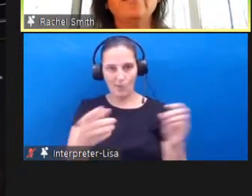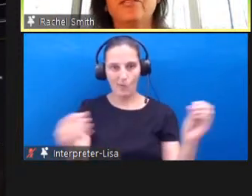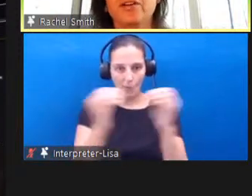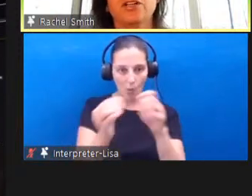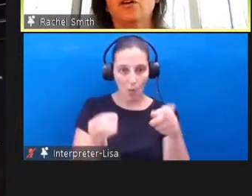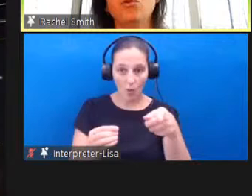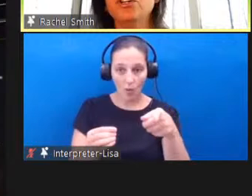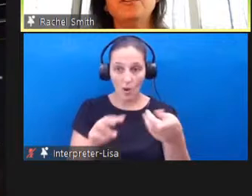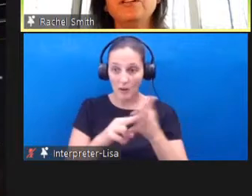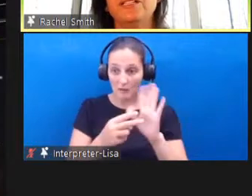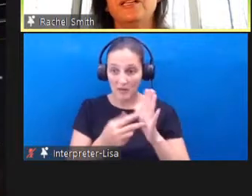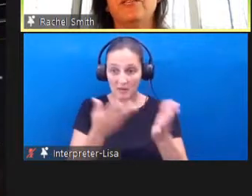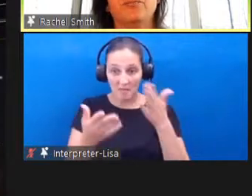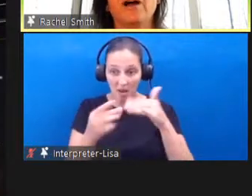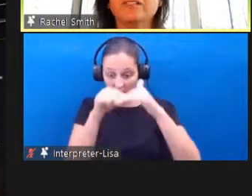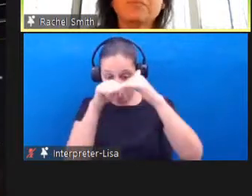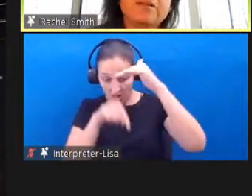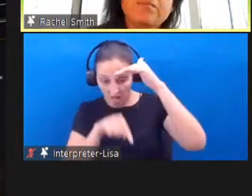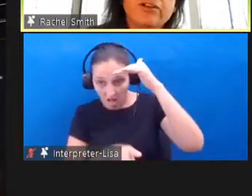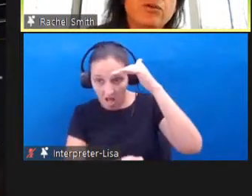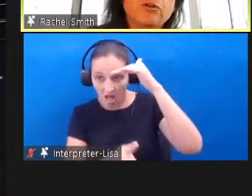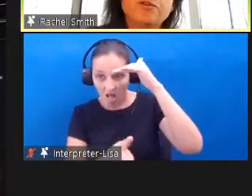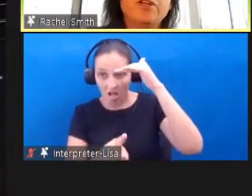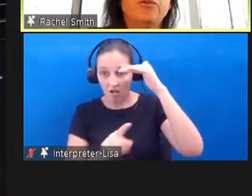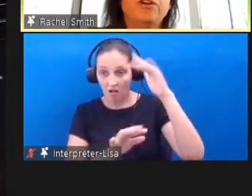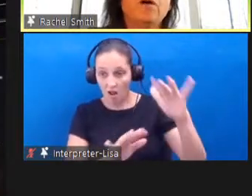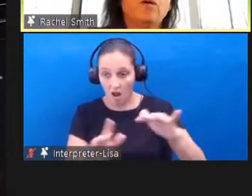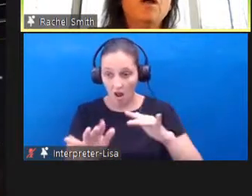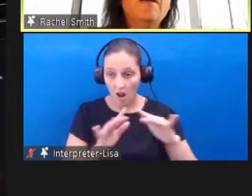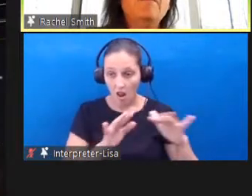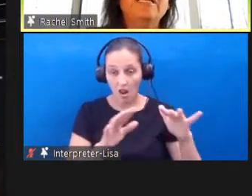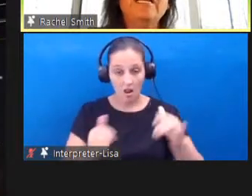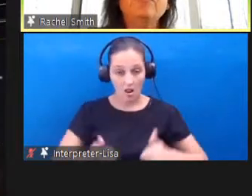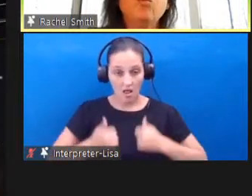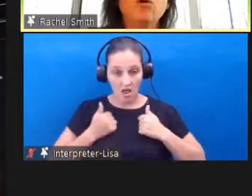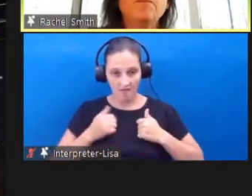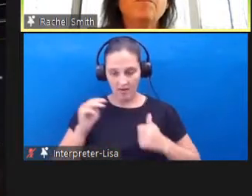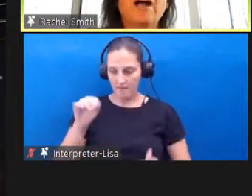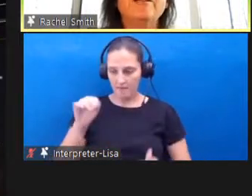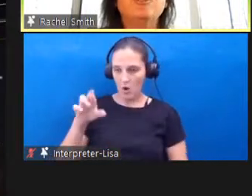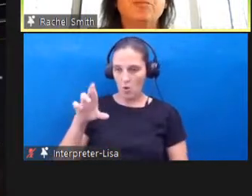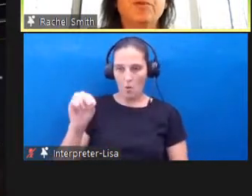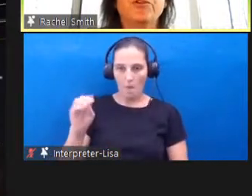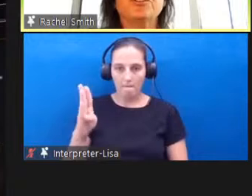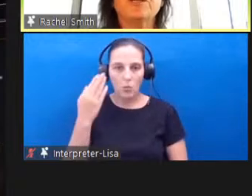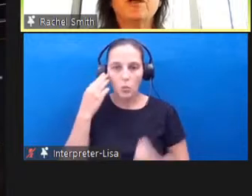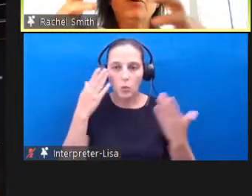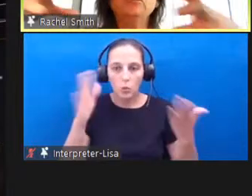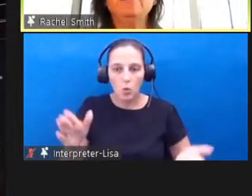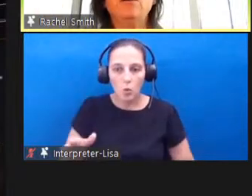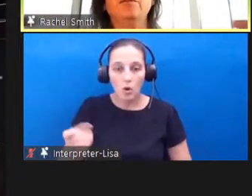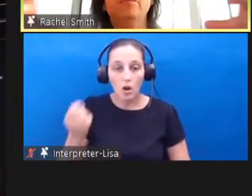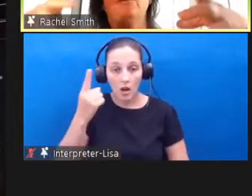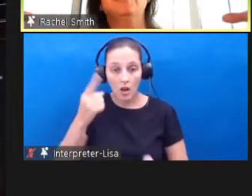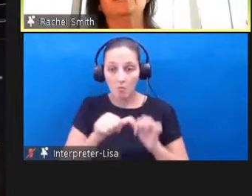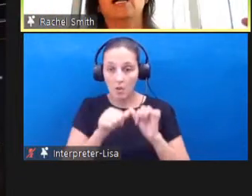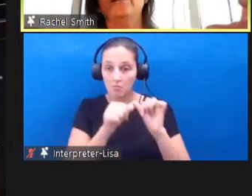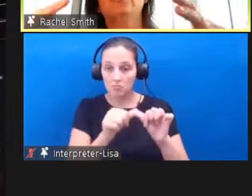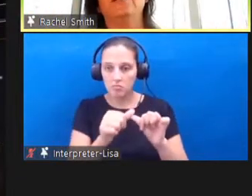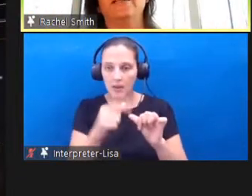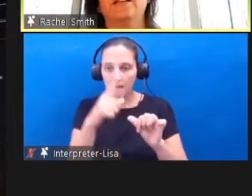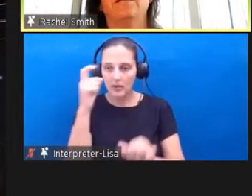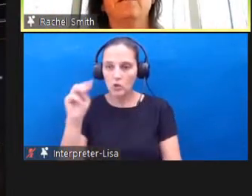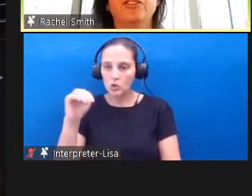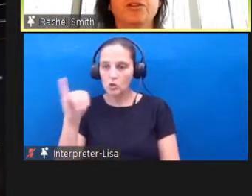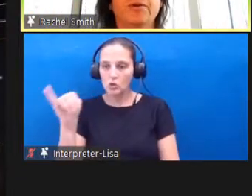whole community down there, possibly microbes, we don't know, but kept warm by Jupiter's pulling on the moon, this